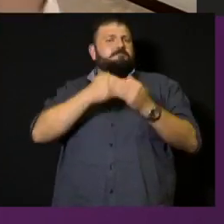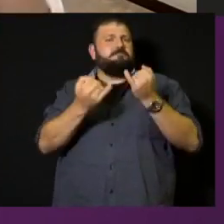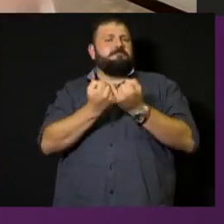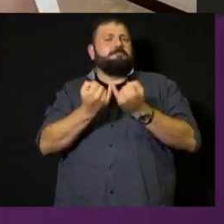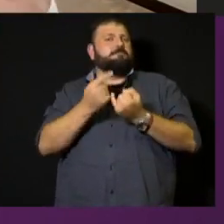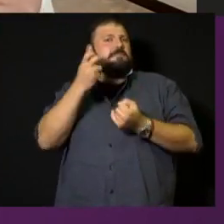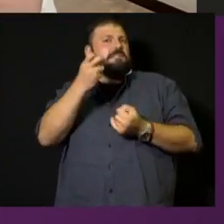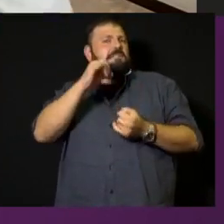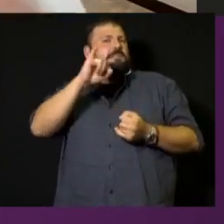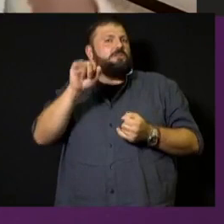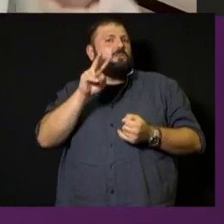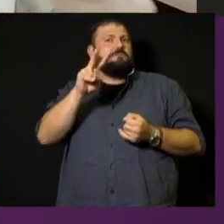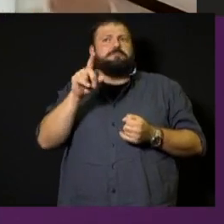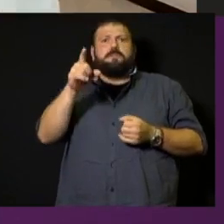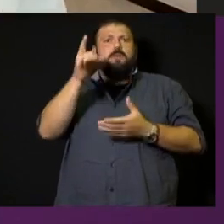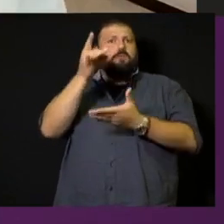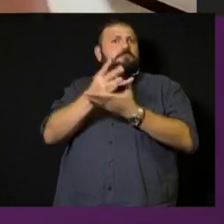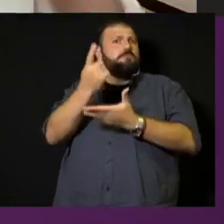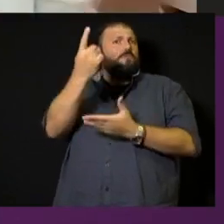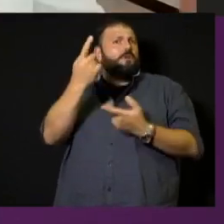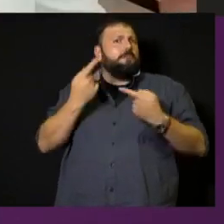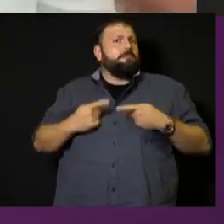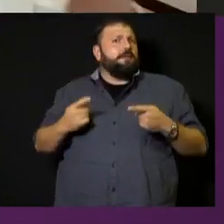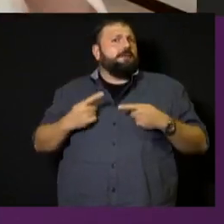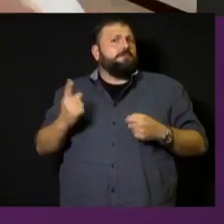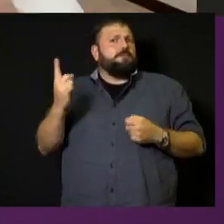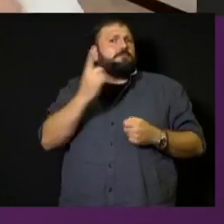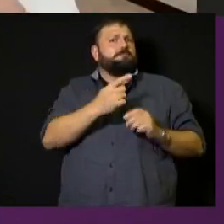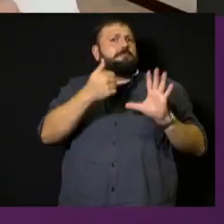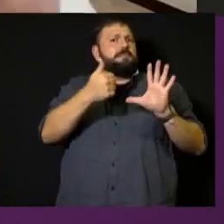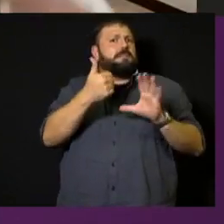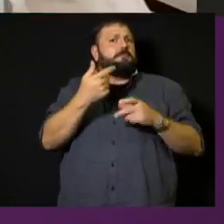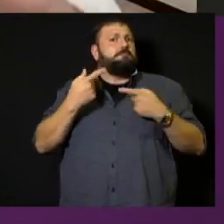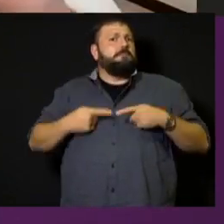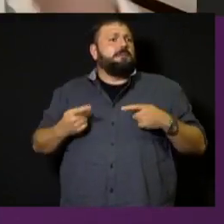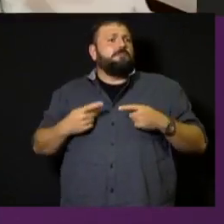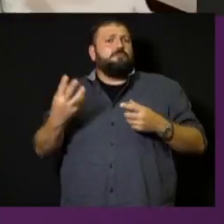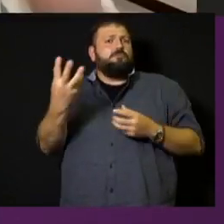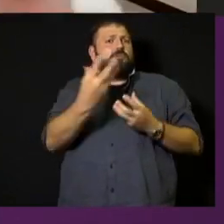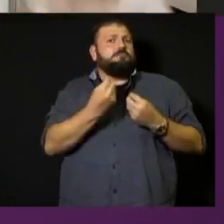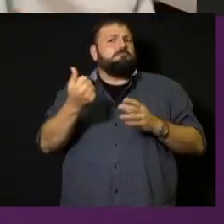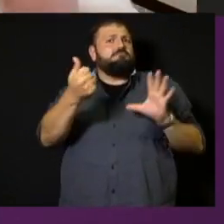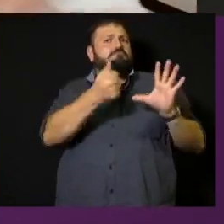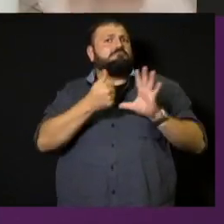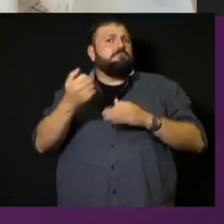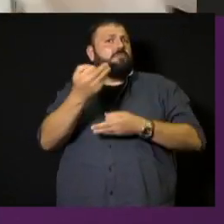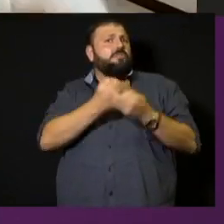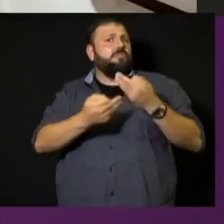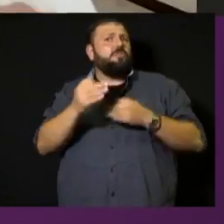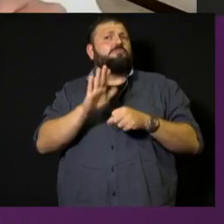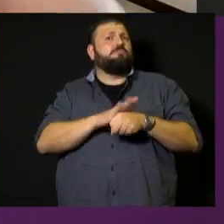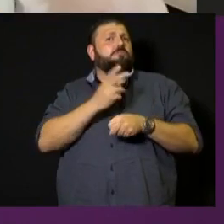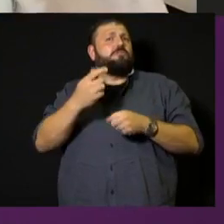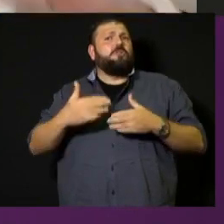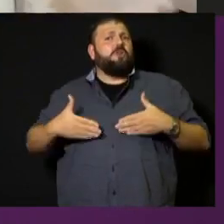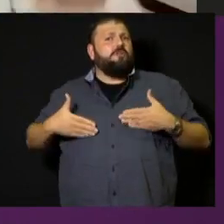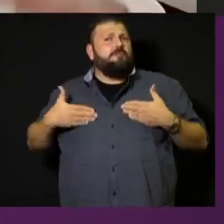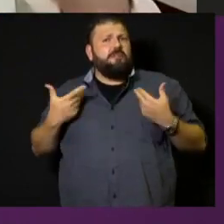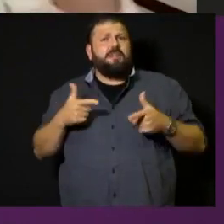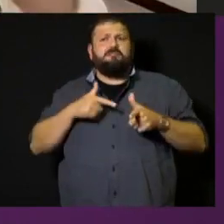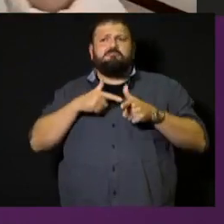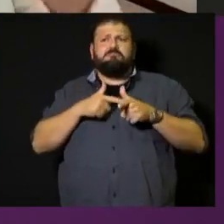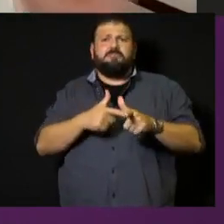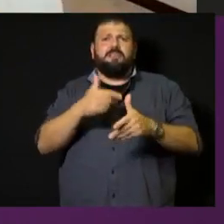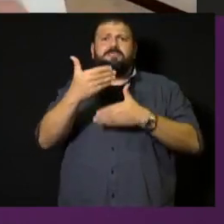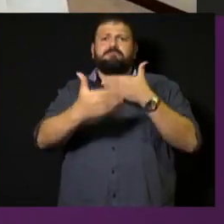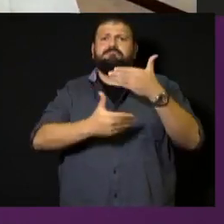So there was just one person and then six persons that bet in one dream and trust and